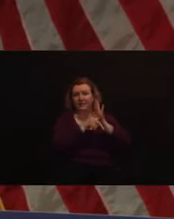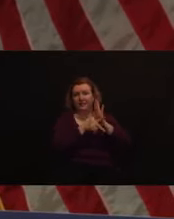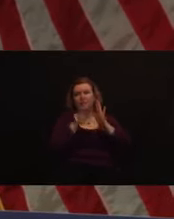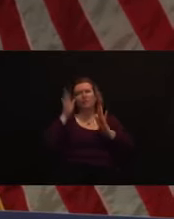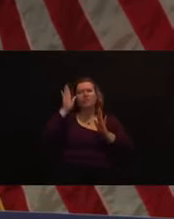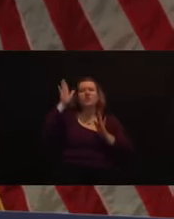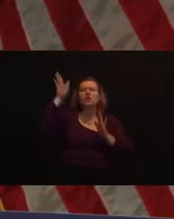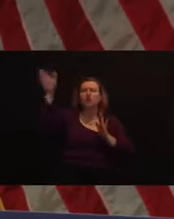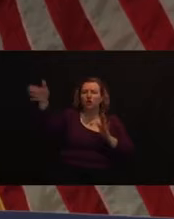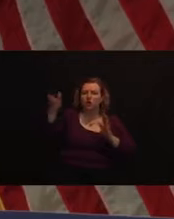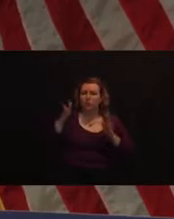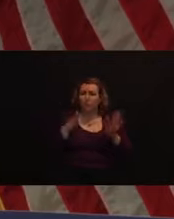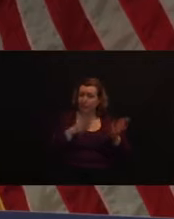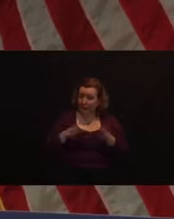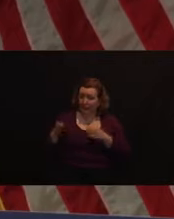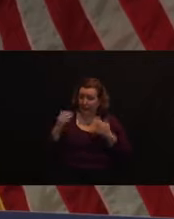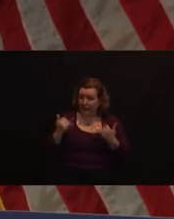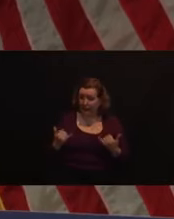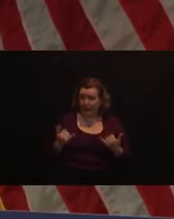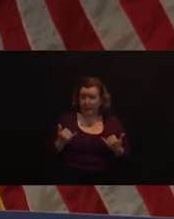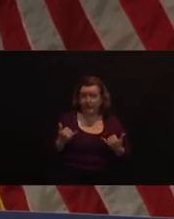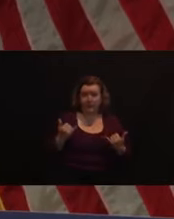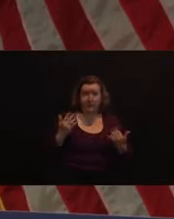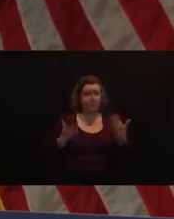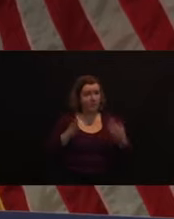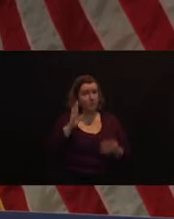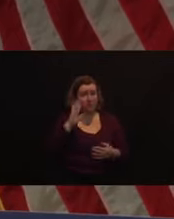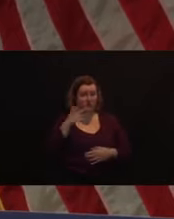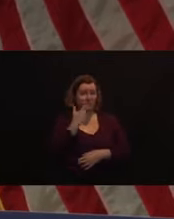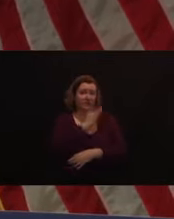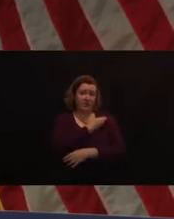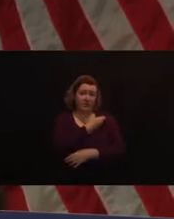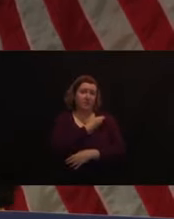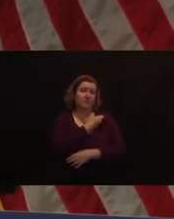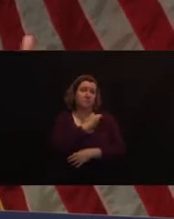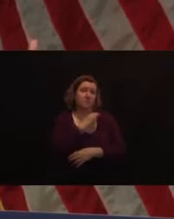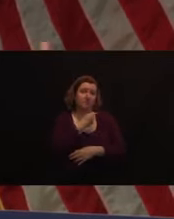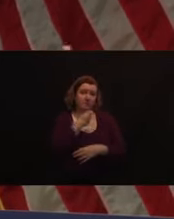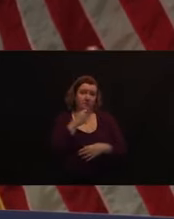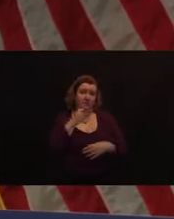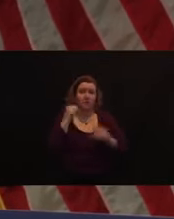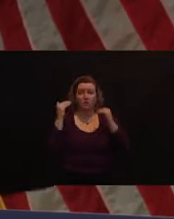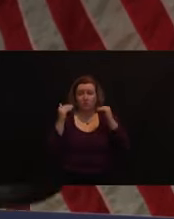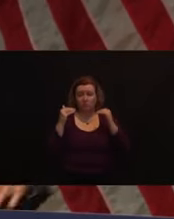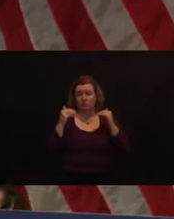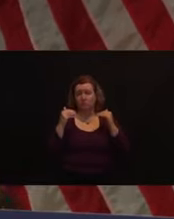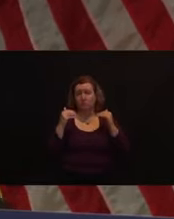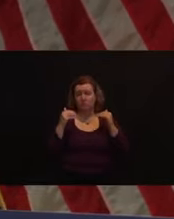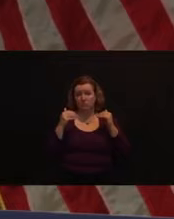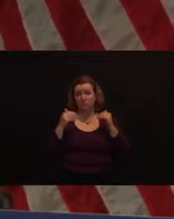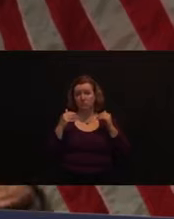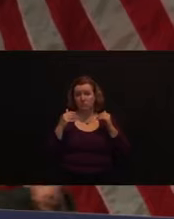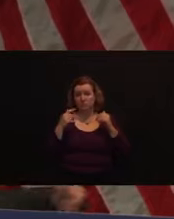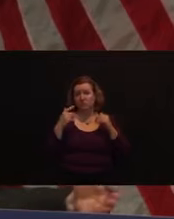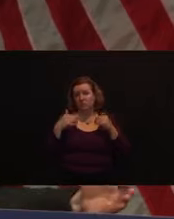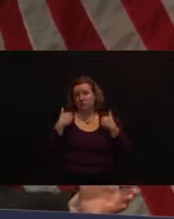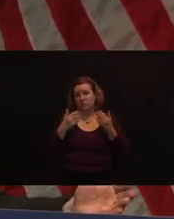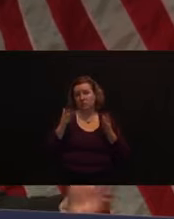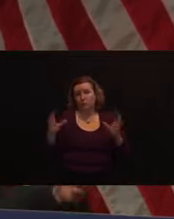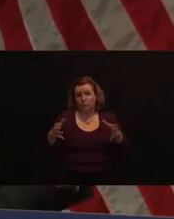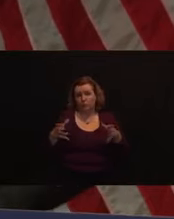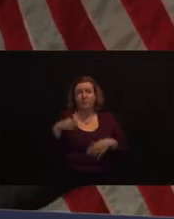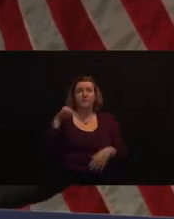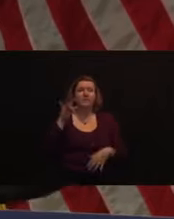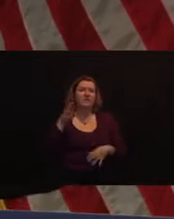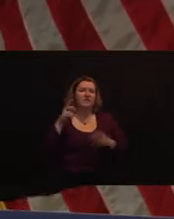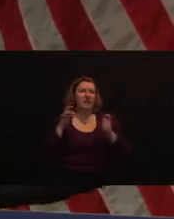the possibility that we'll be vaccinating those adolescents. And of course, Pfizer said they're extending their trials down to younger ages